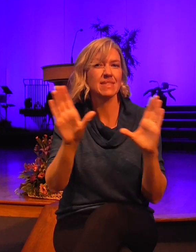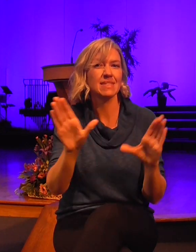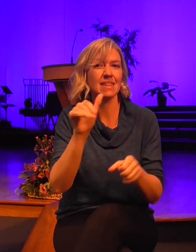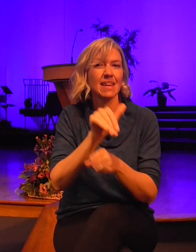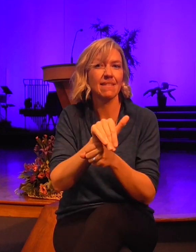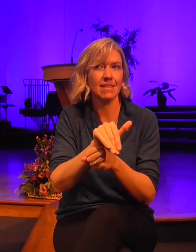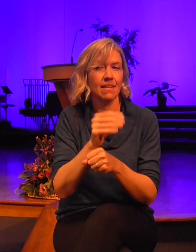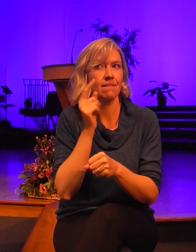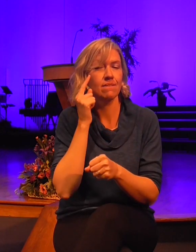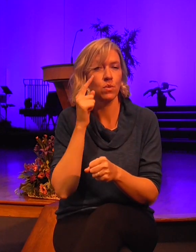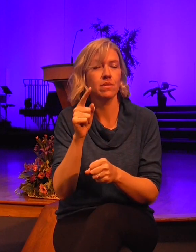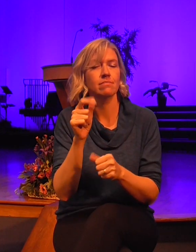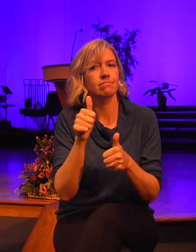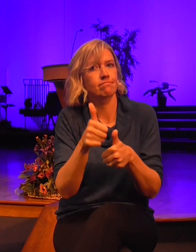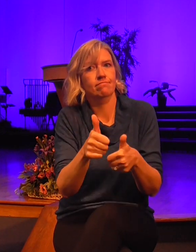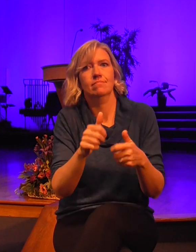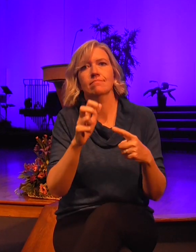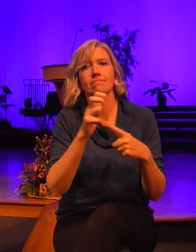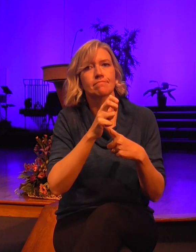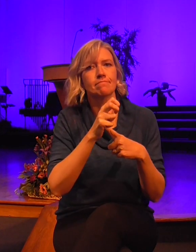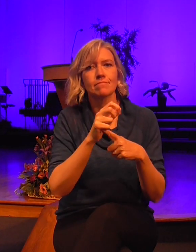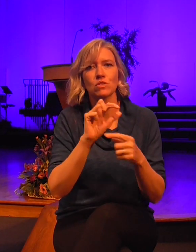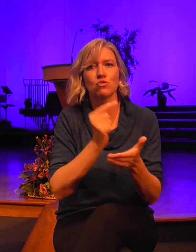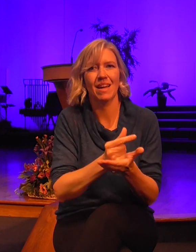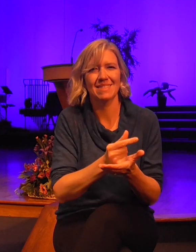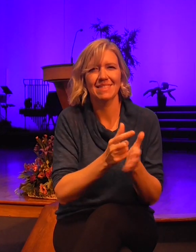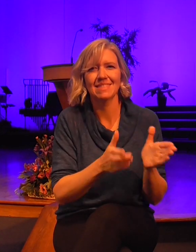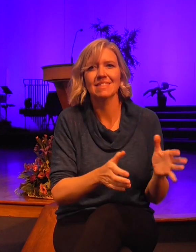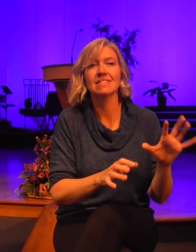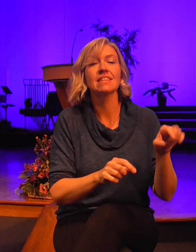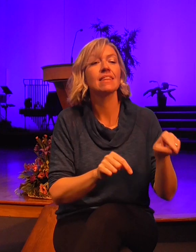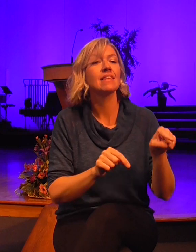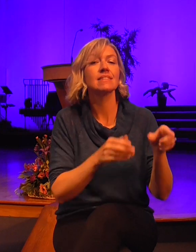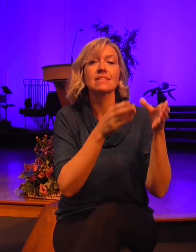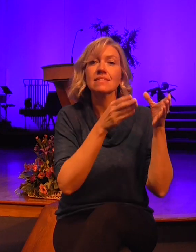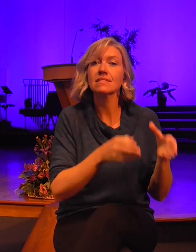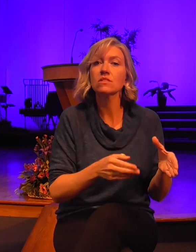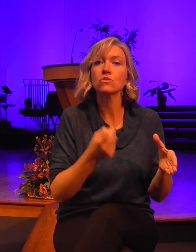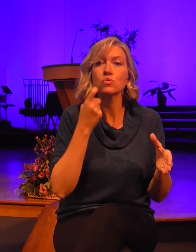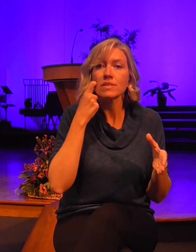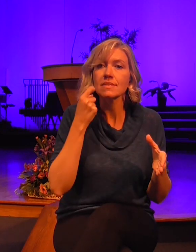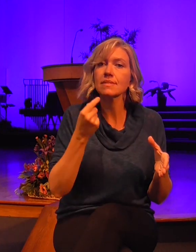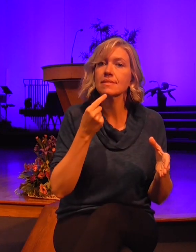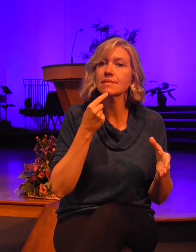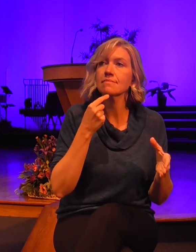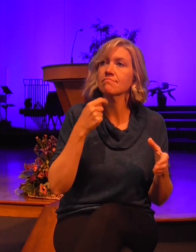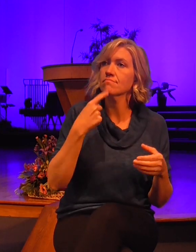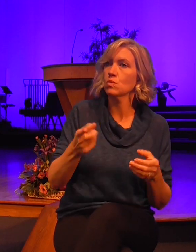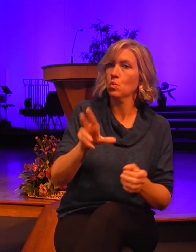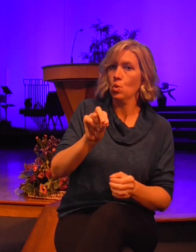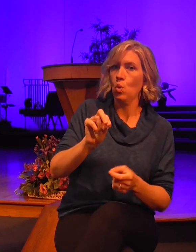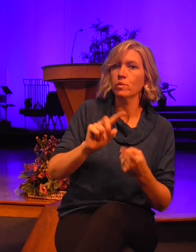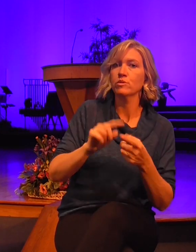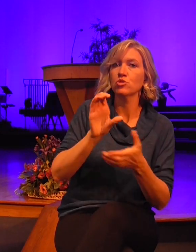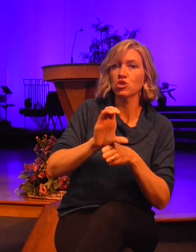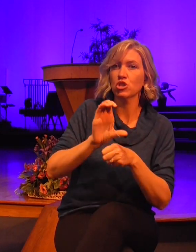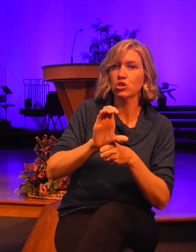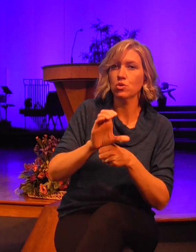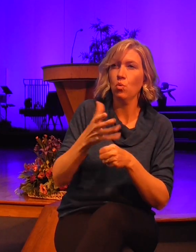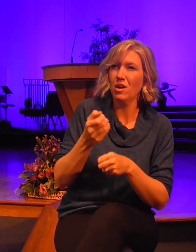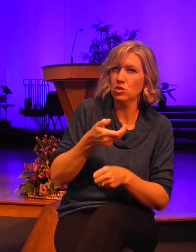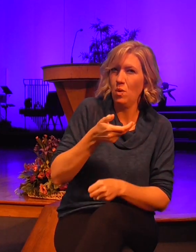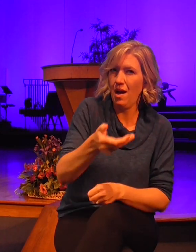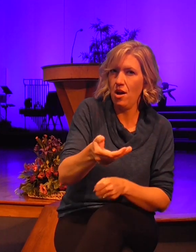wonderful graduates. And this individual had recently said no to a church that wanted to hire them. And it felt a